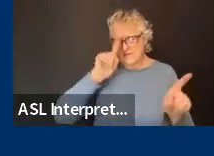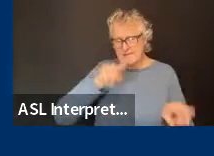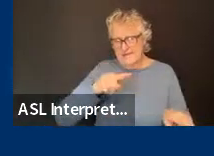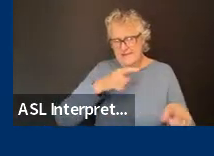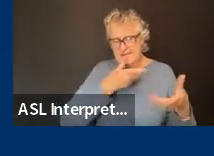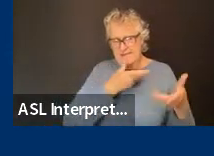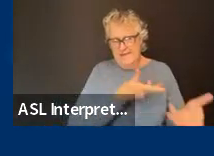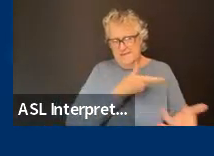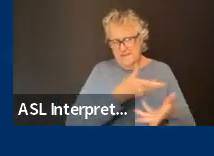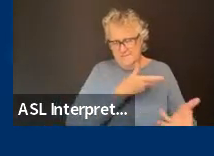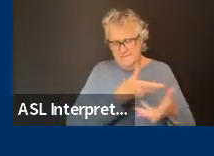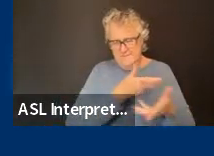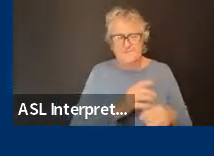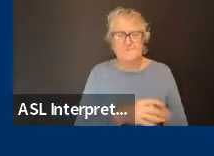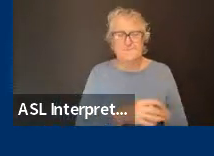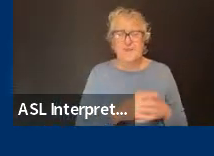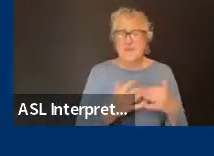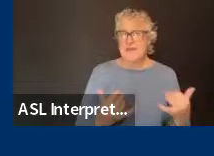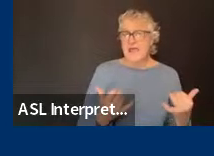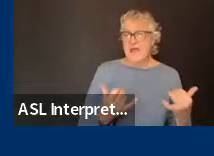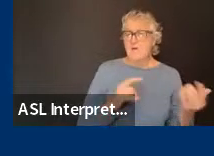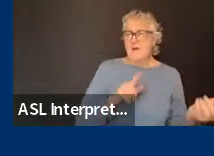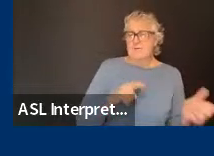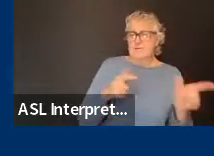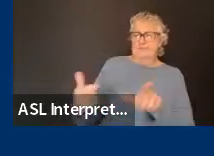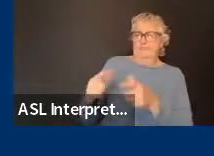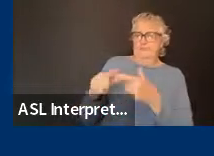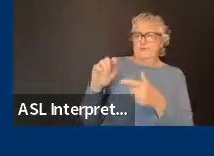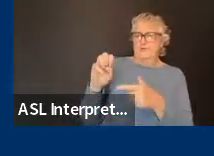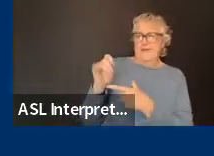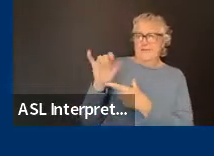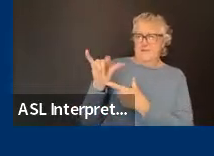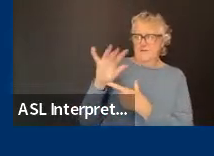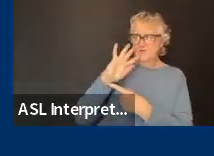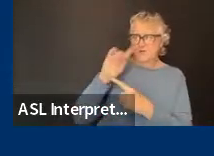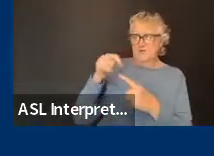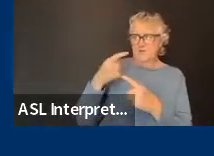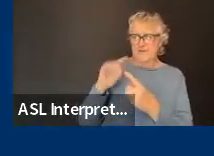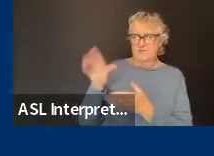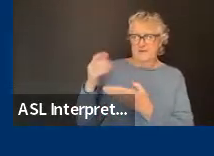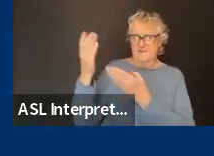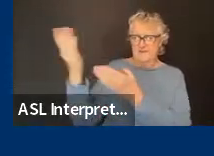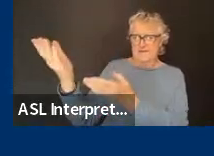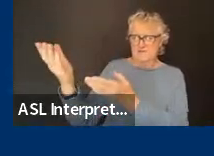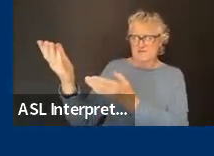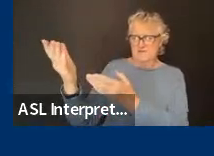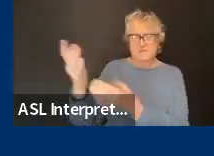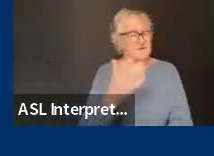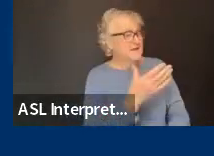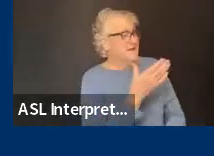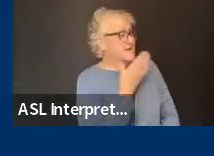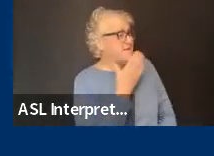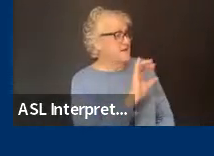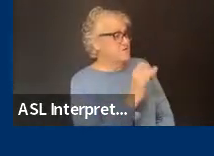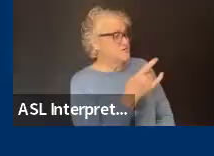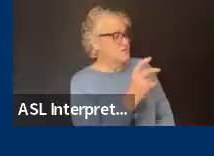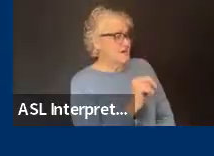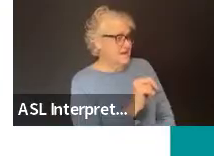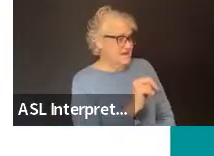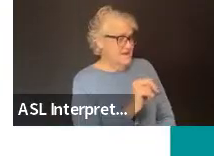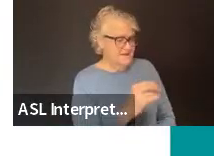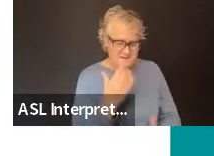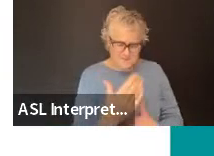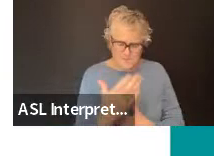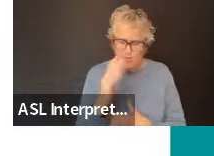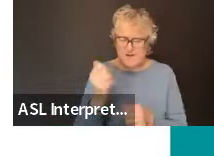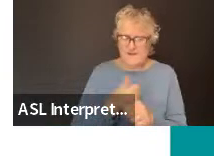With this, I'll hand it over to Emily to run through our first tranche of recommendations. Thank you, Shannon. Good morning, everyone. I'm Emily Thomas Peralta,